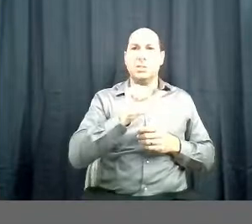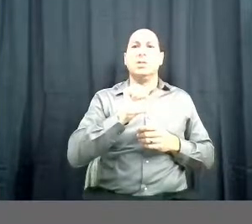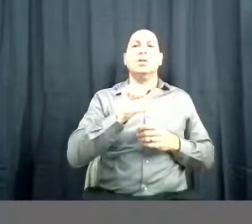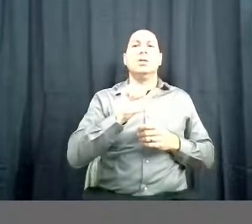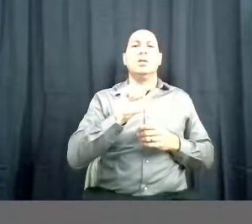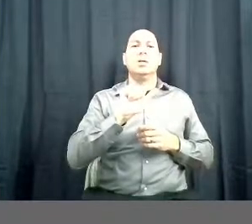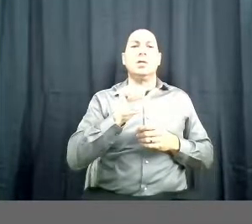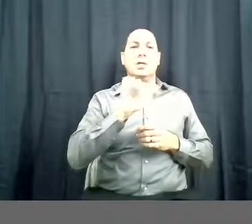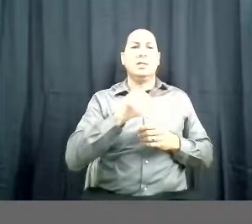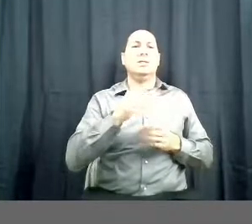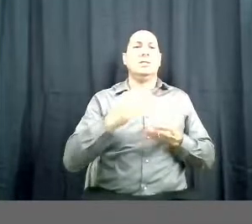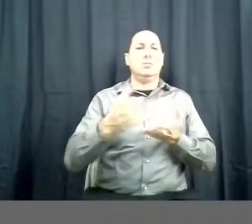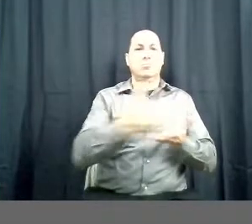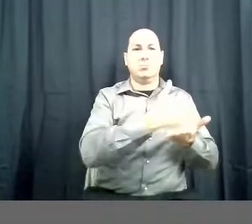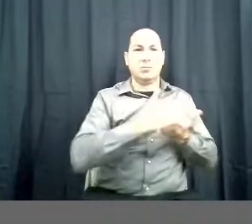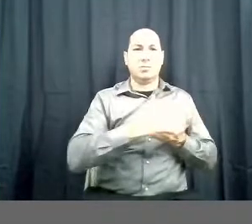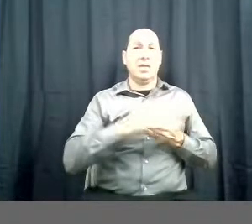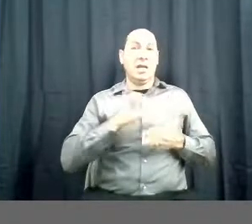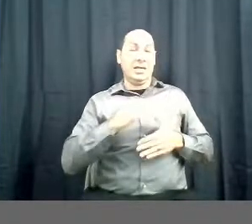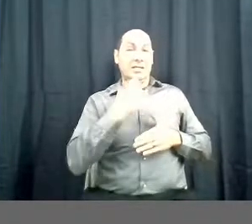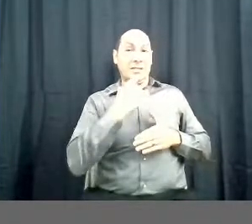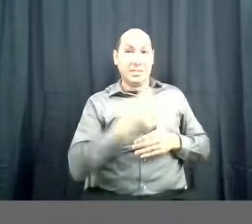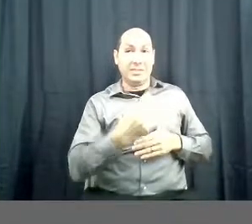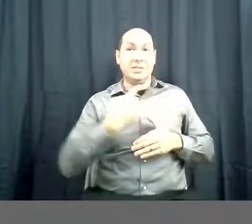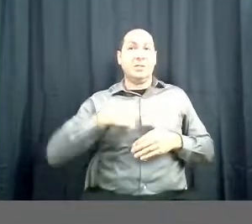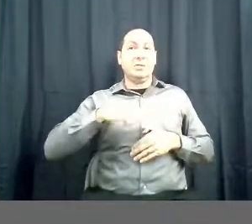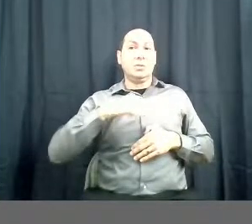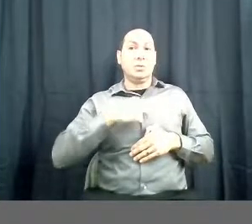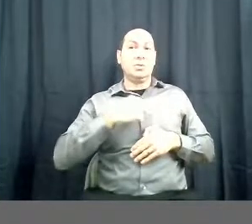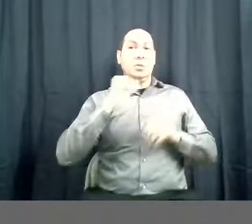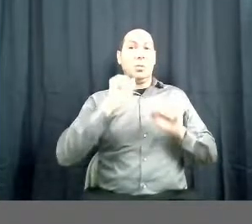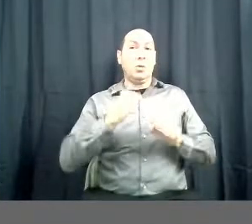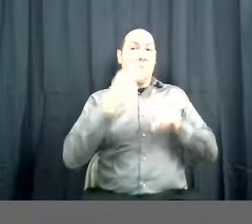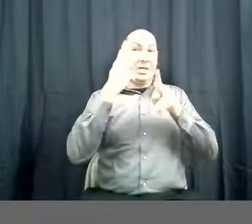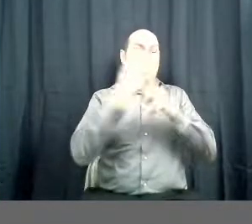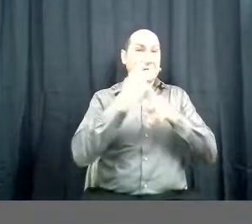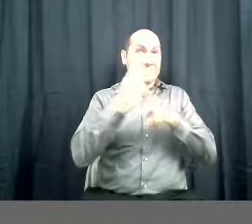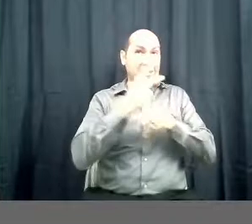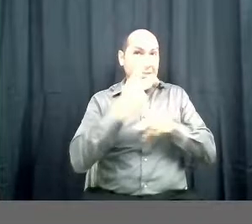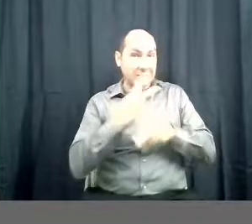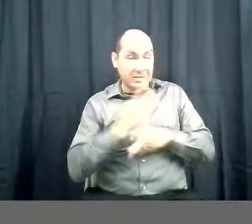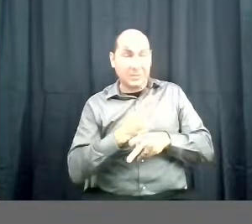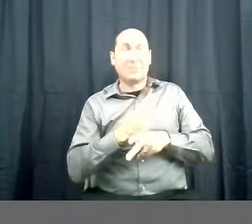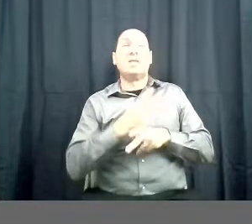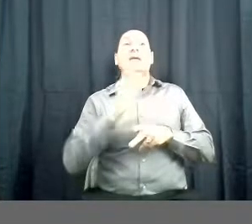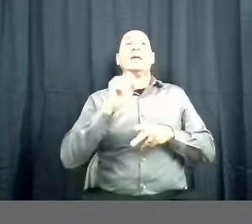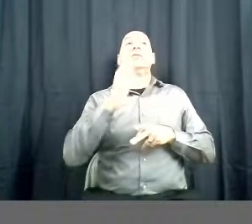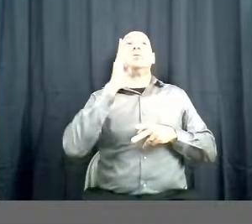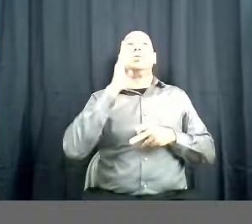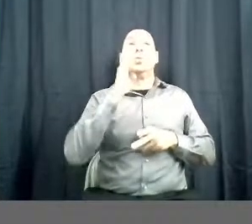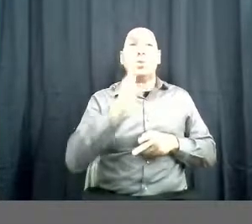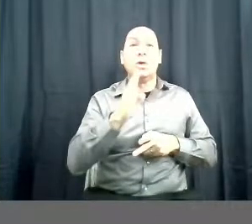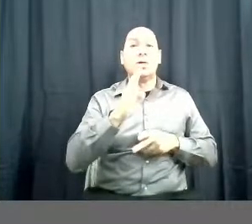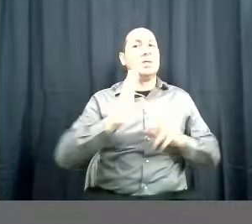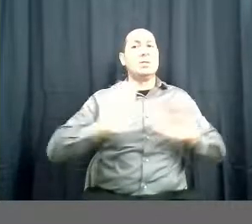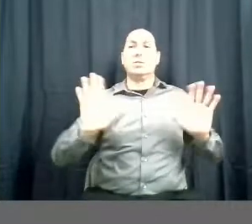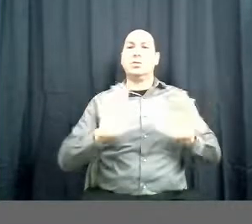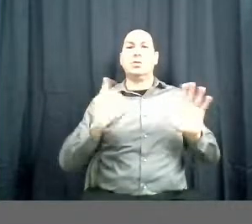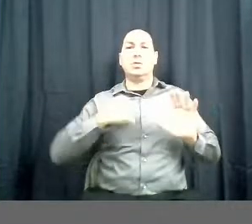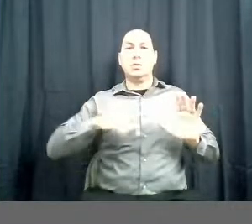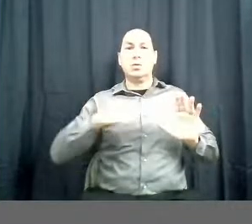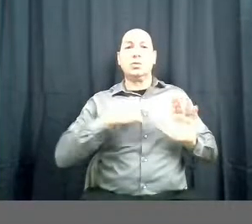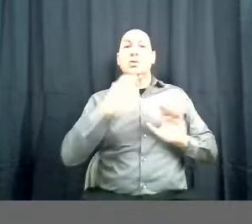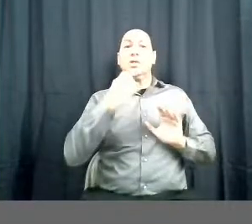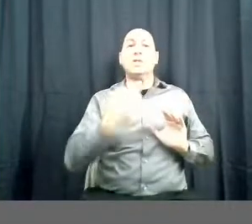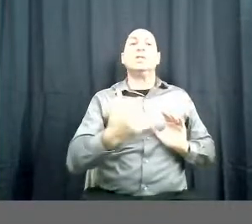to derive that increase in revenues is annualized. It would be wrong for us to look at an economy that's been flush